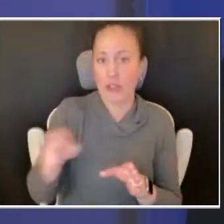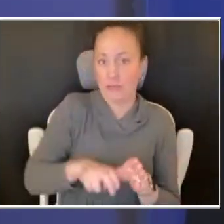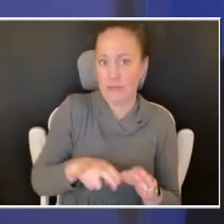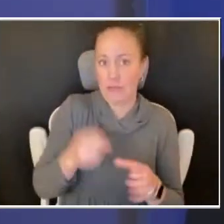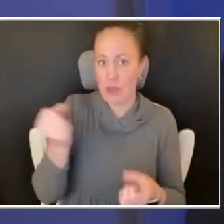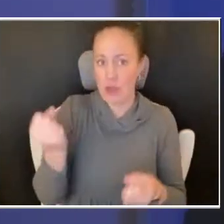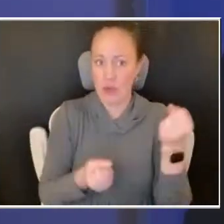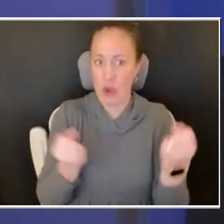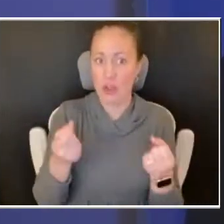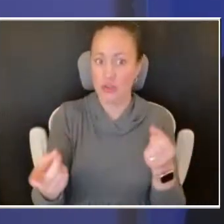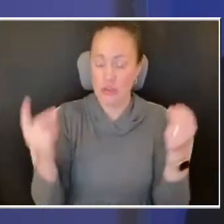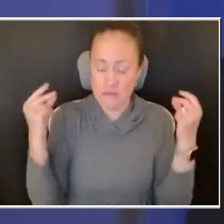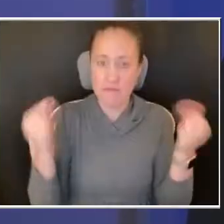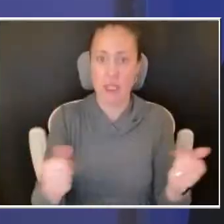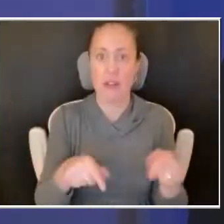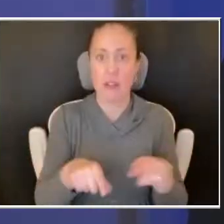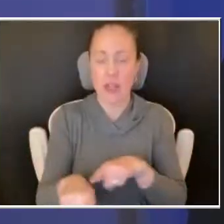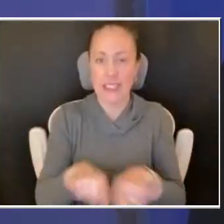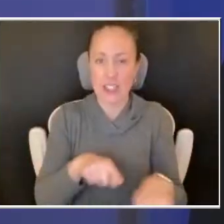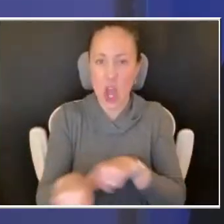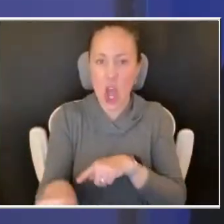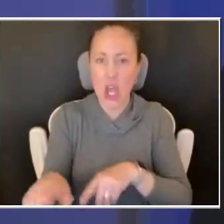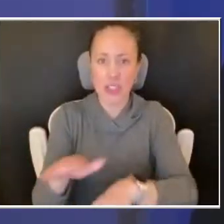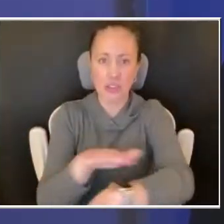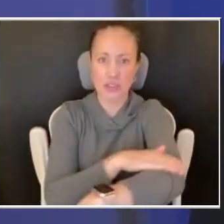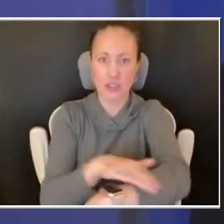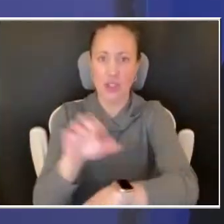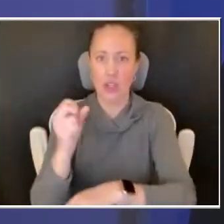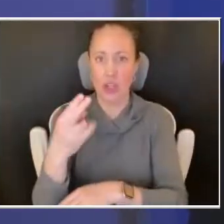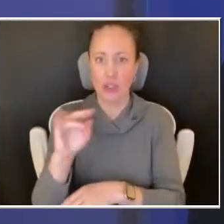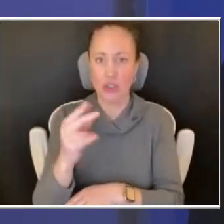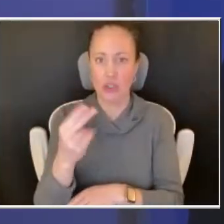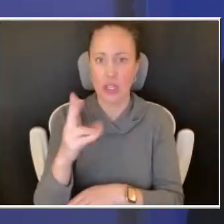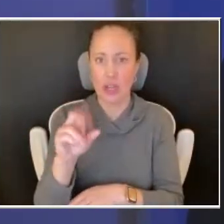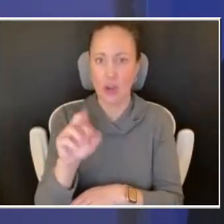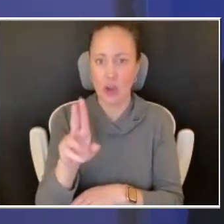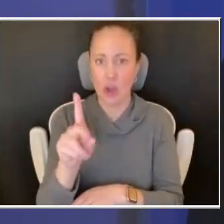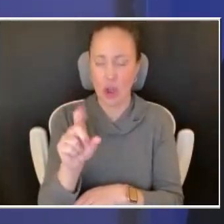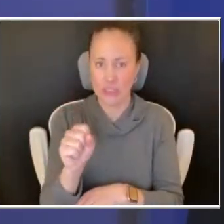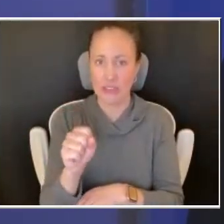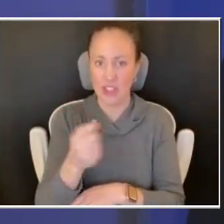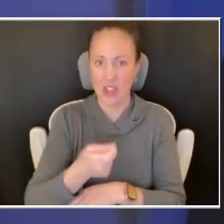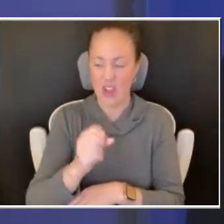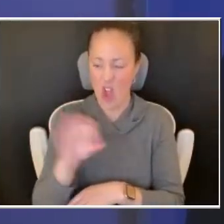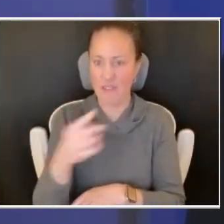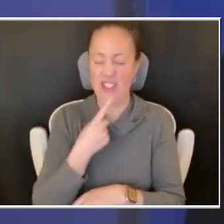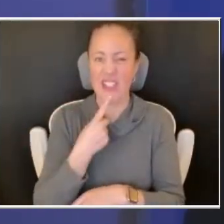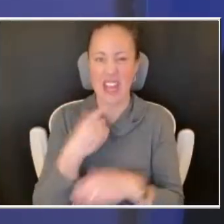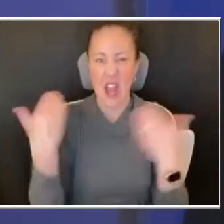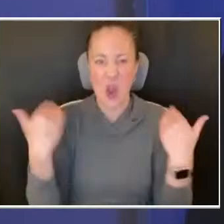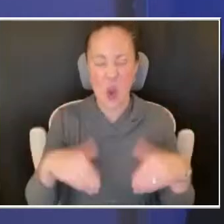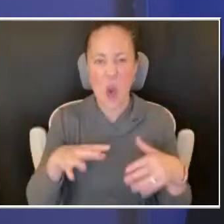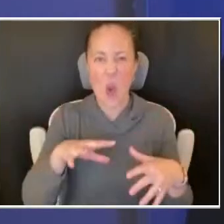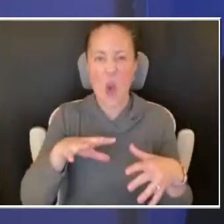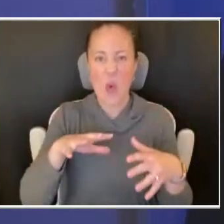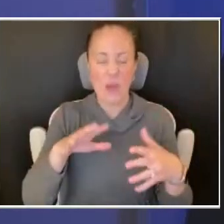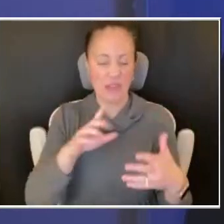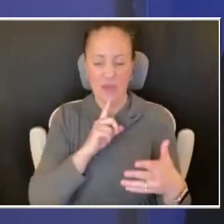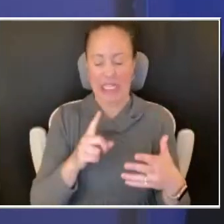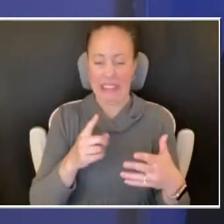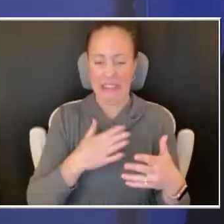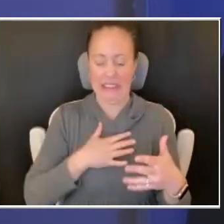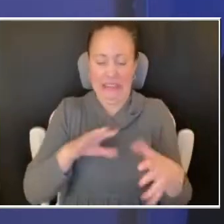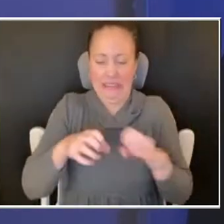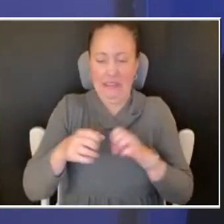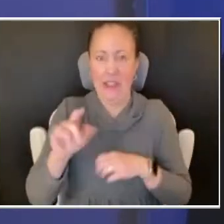removing her socks and her shin guards and saying, why are these so tight? And why are my legs so fatigued? And I just remember that moment,